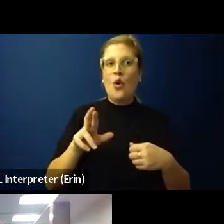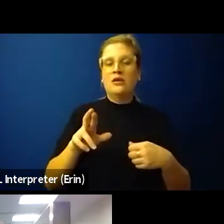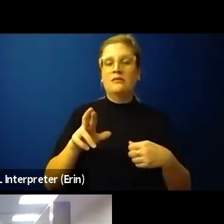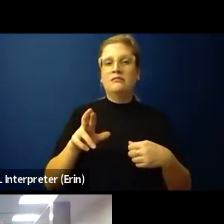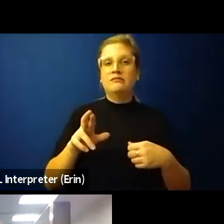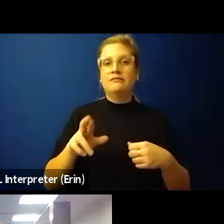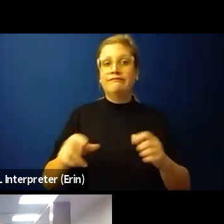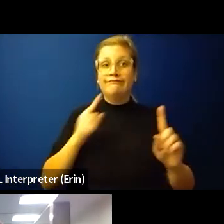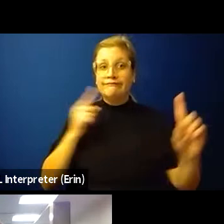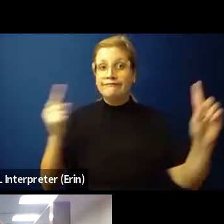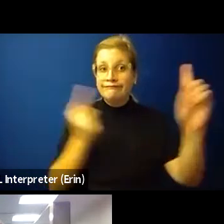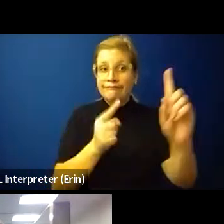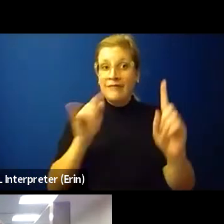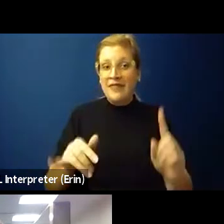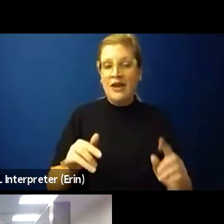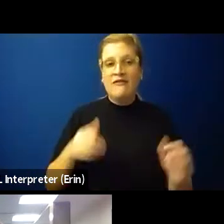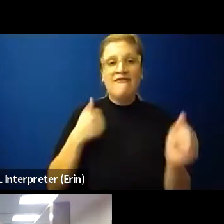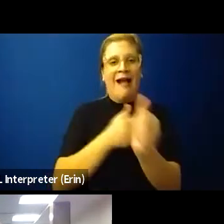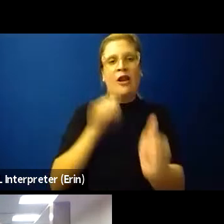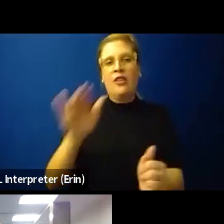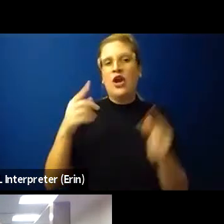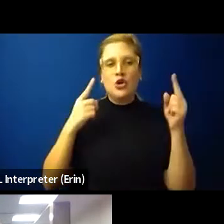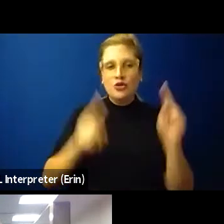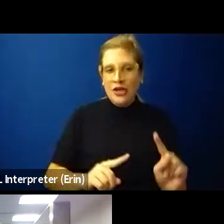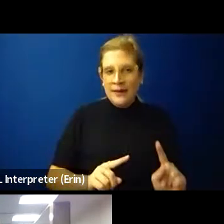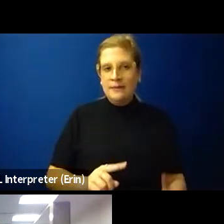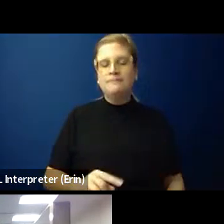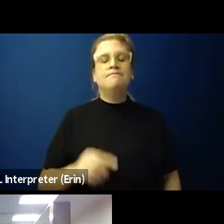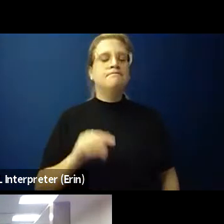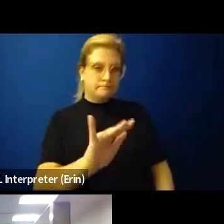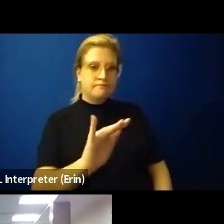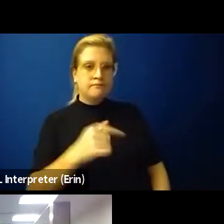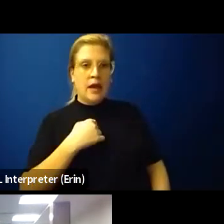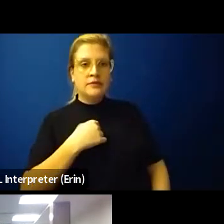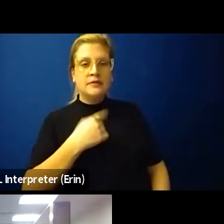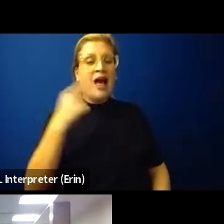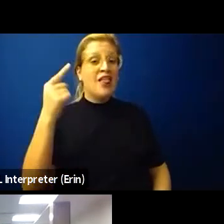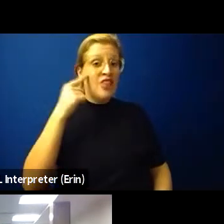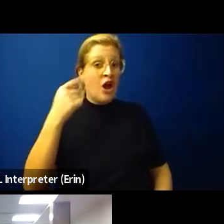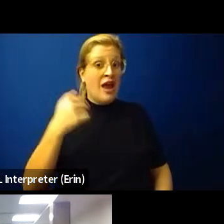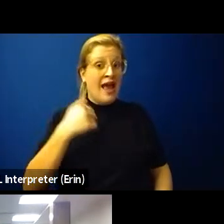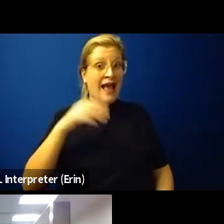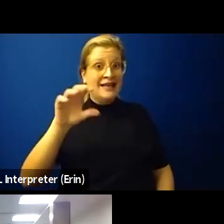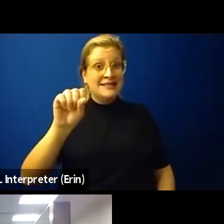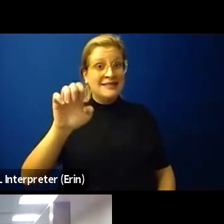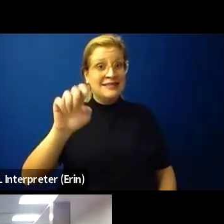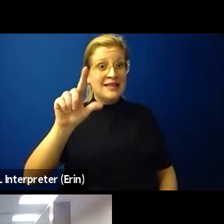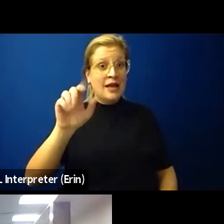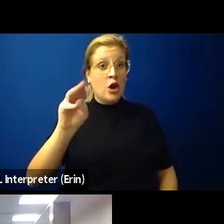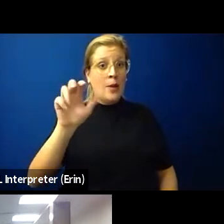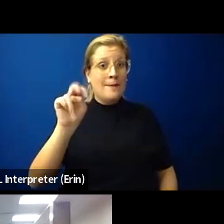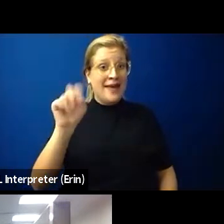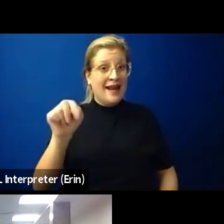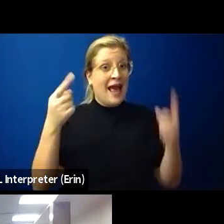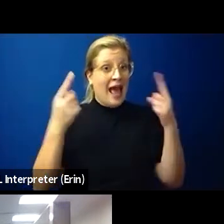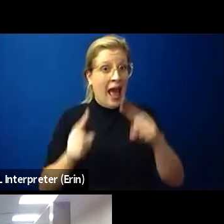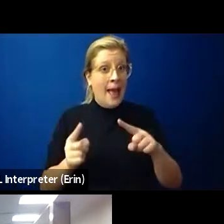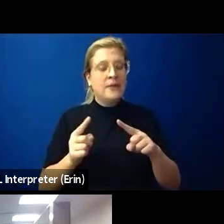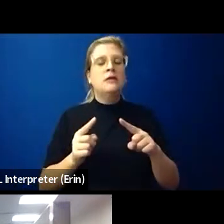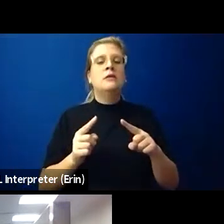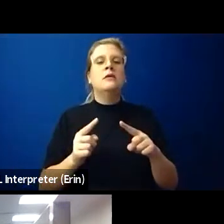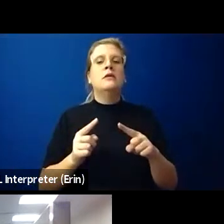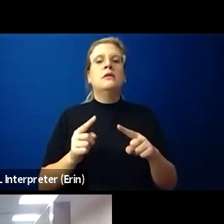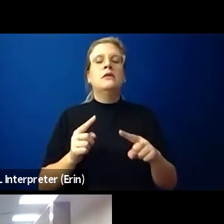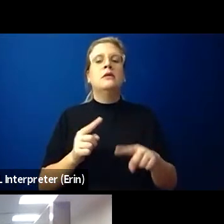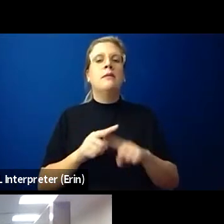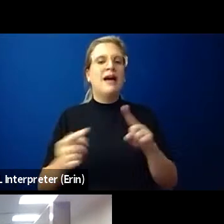Sorry. No, go ahead. I was going to say, I thought we had one, but I just wasn't sure, because I know that we have a lot